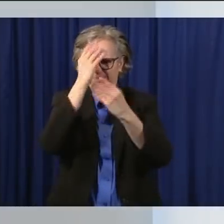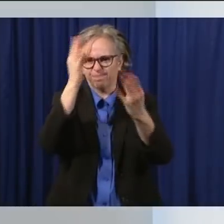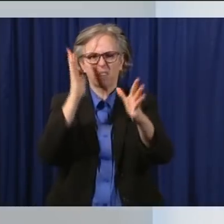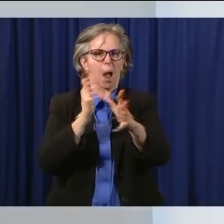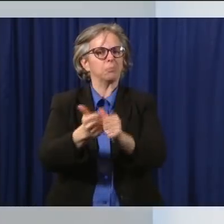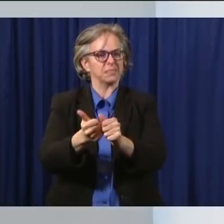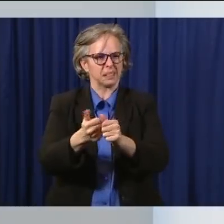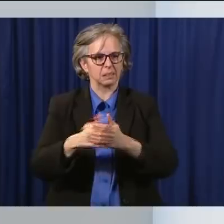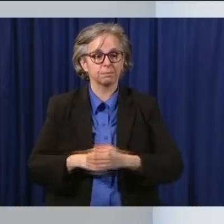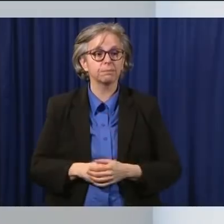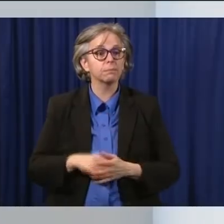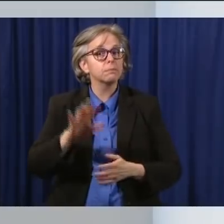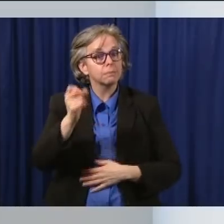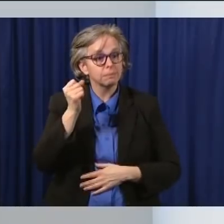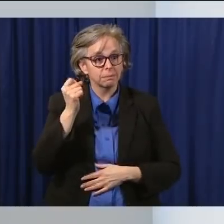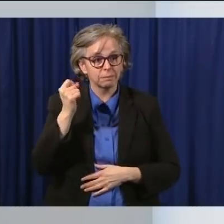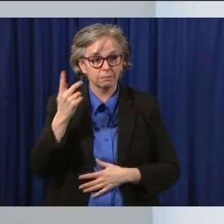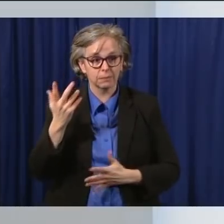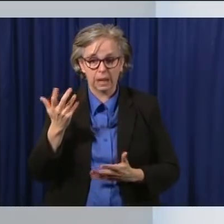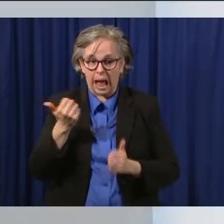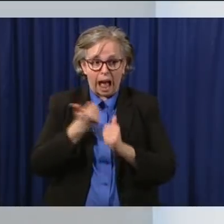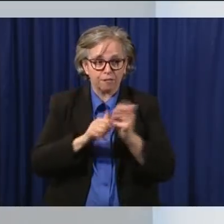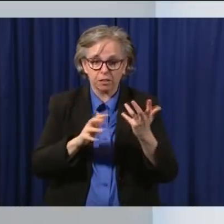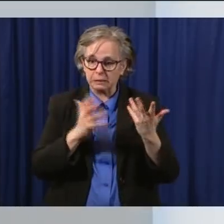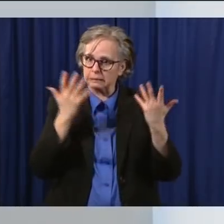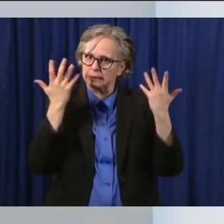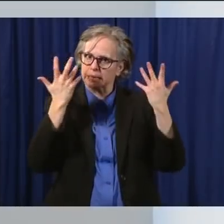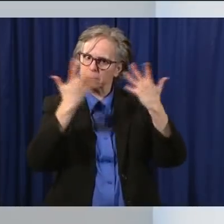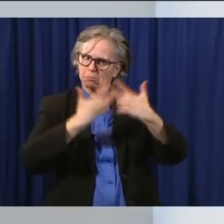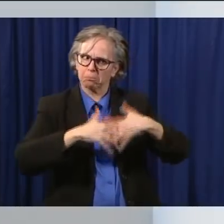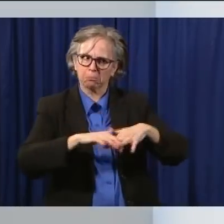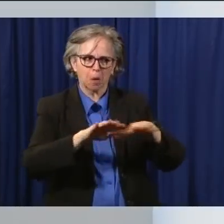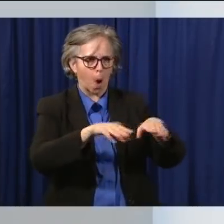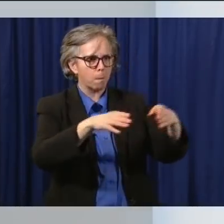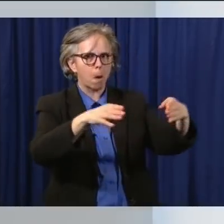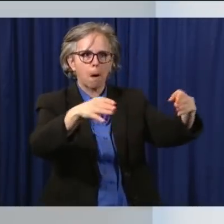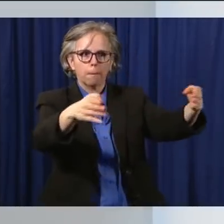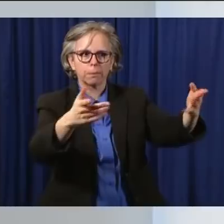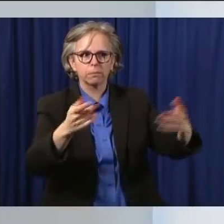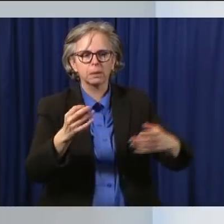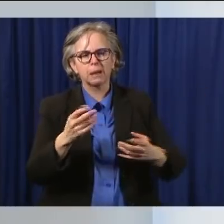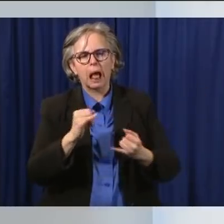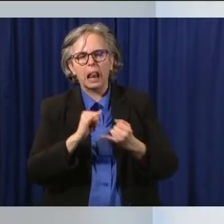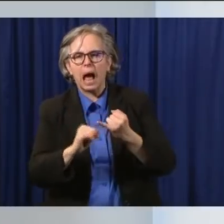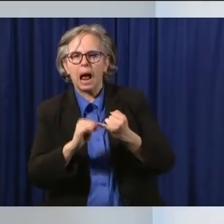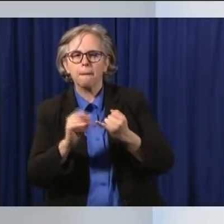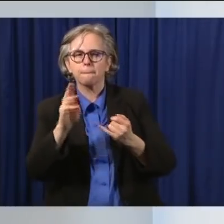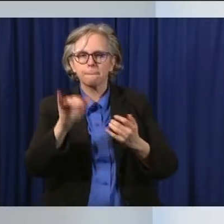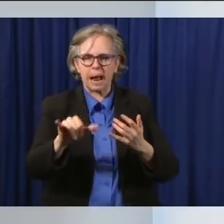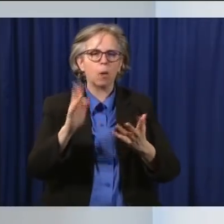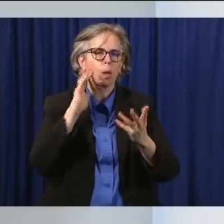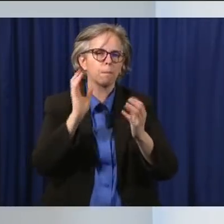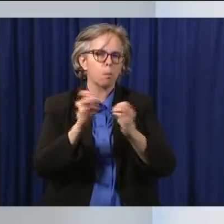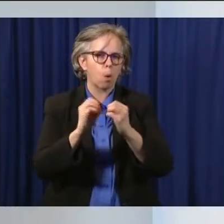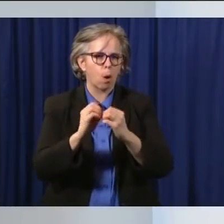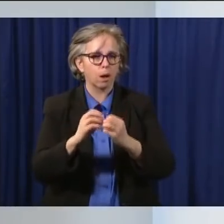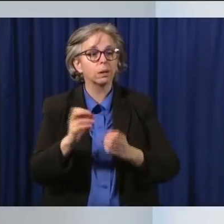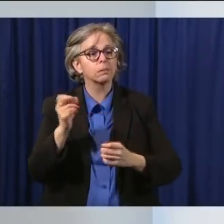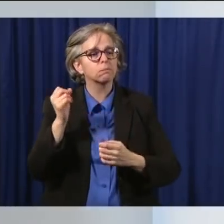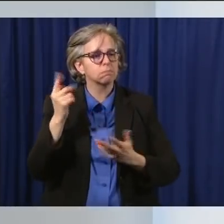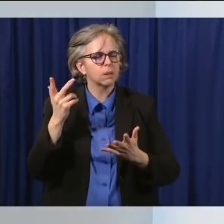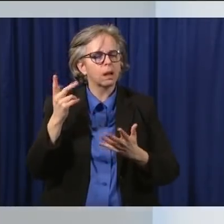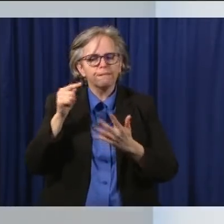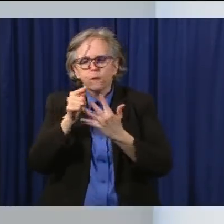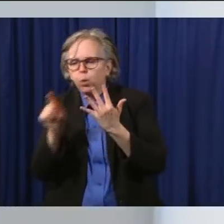everything is operational in Ohio, or will be by the end of the month. A couple of items hanging out there, but we're still working